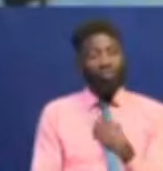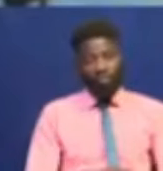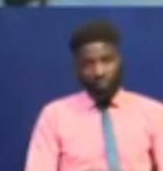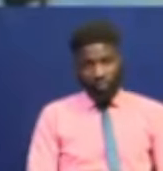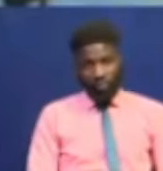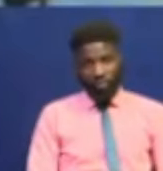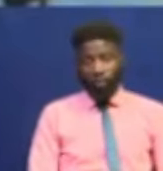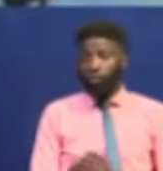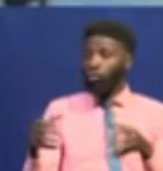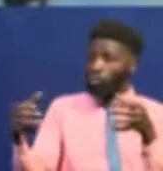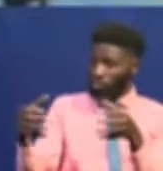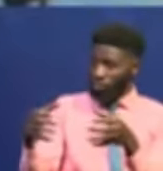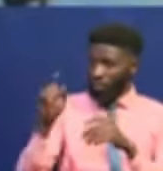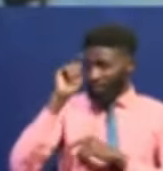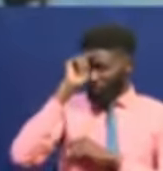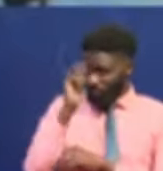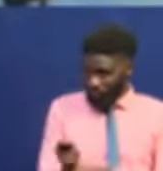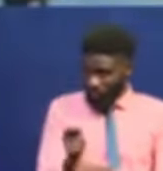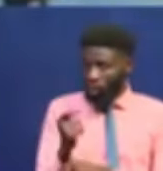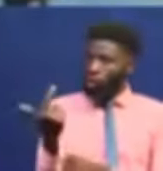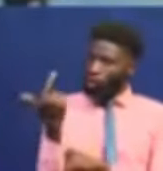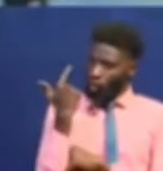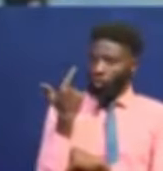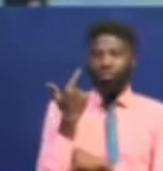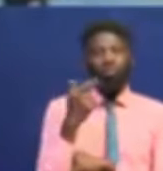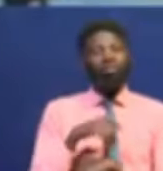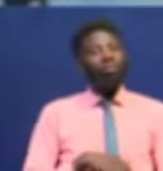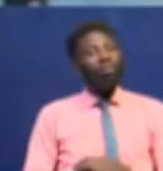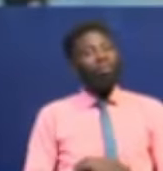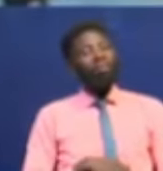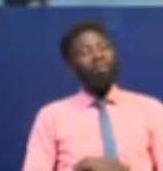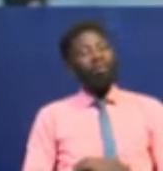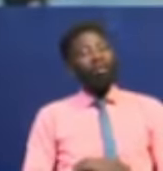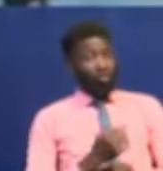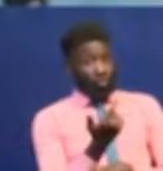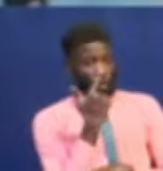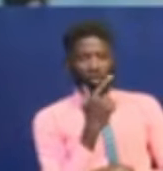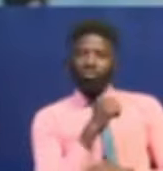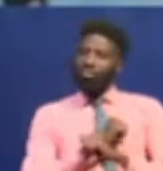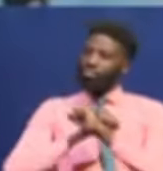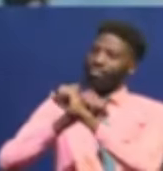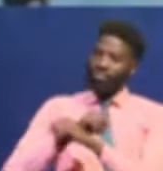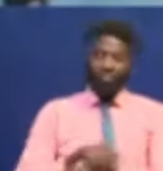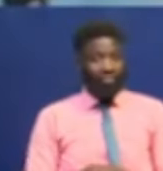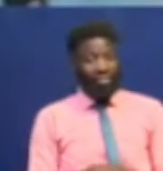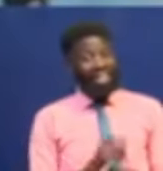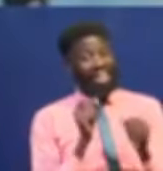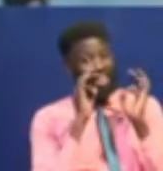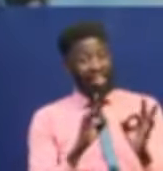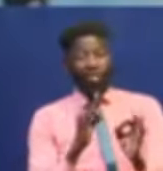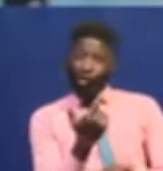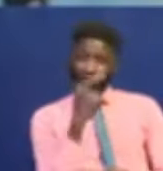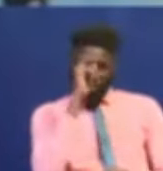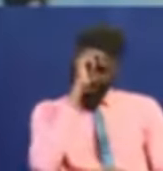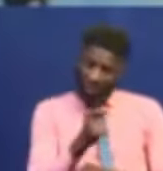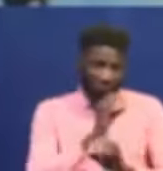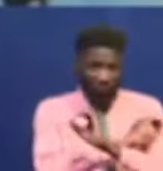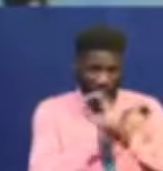Those who respect the law must be protected by the law. Those who do not respect the law